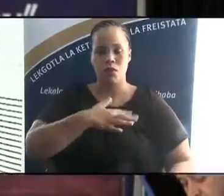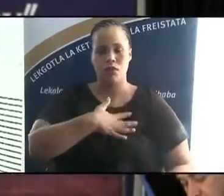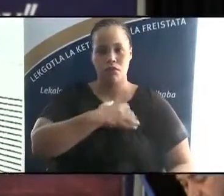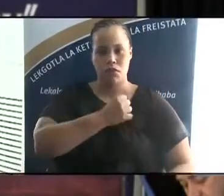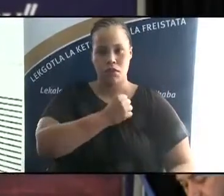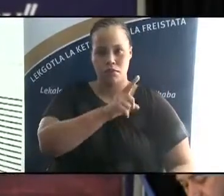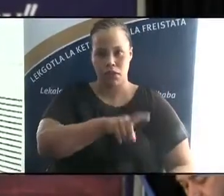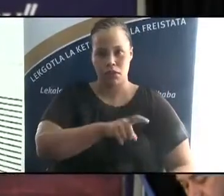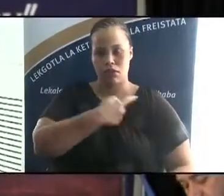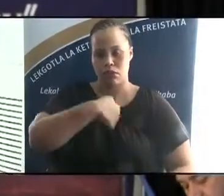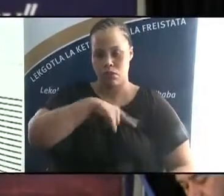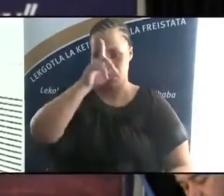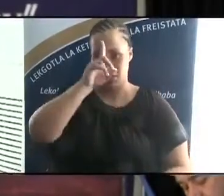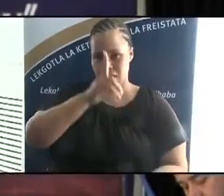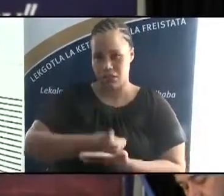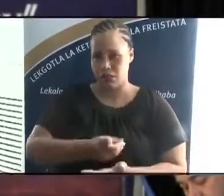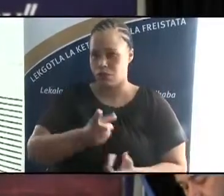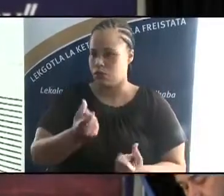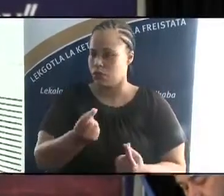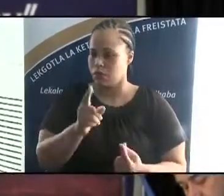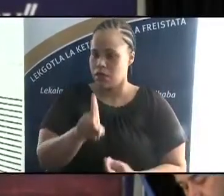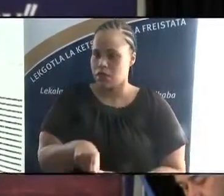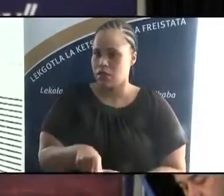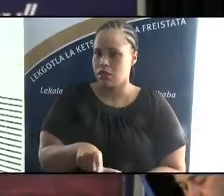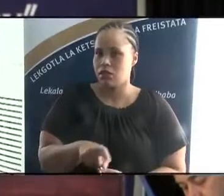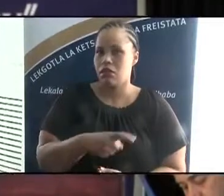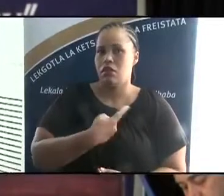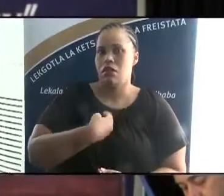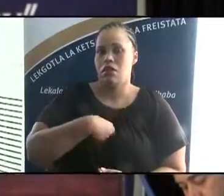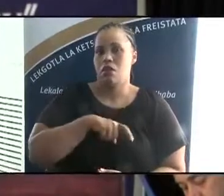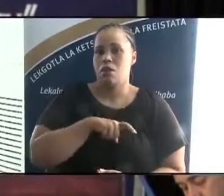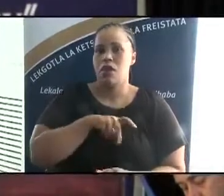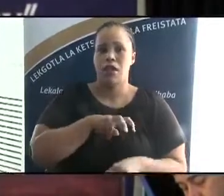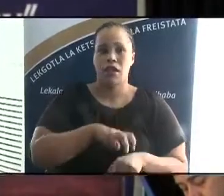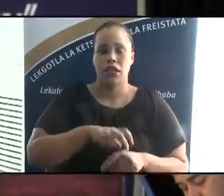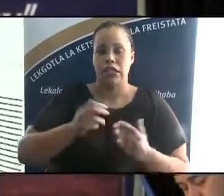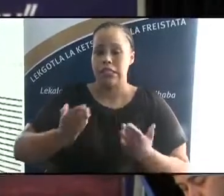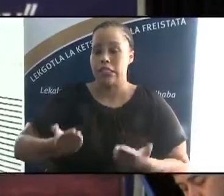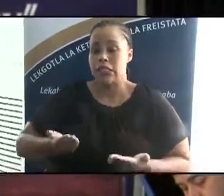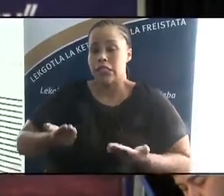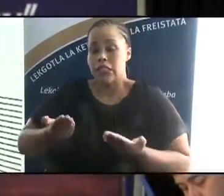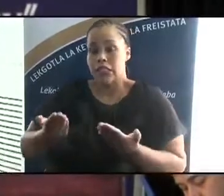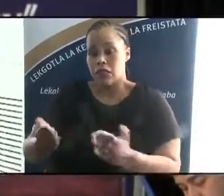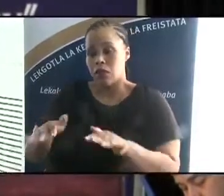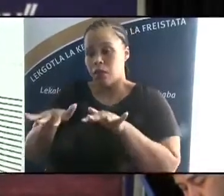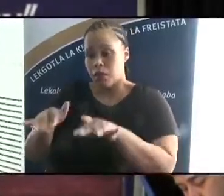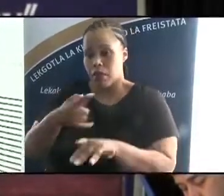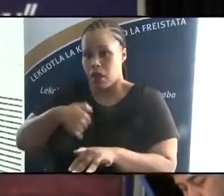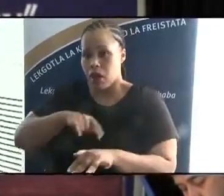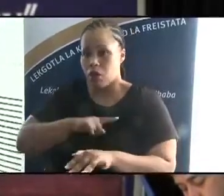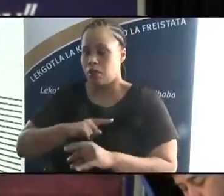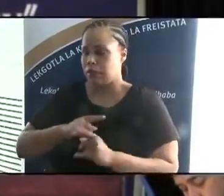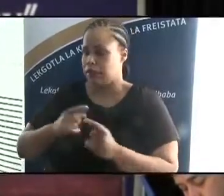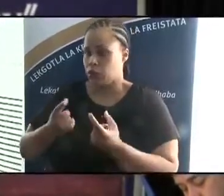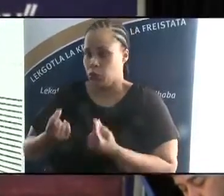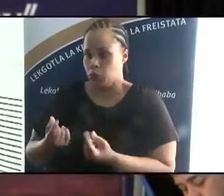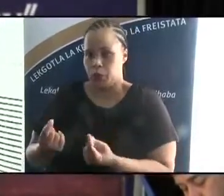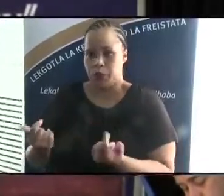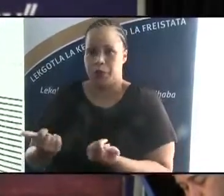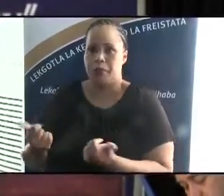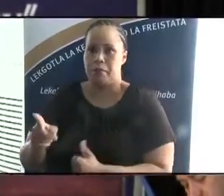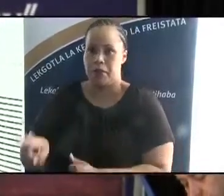to take harsh decisions to seek and to maximize service delivery for our people. In